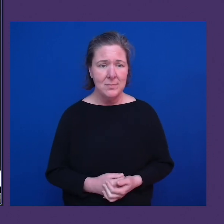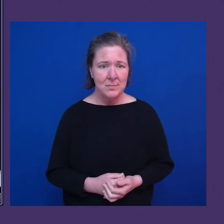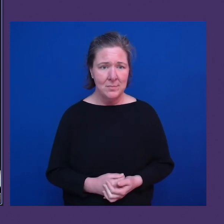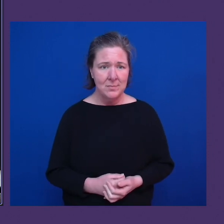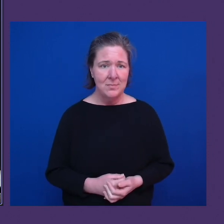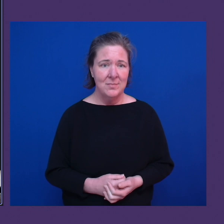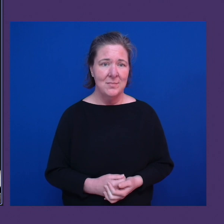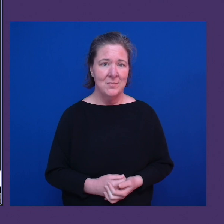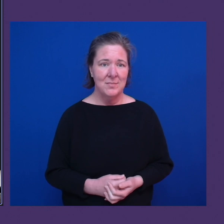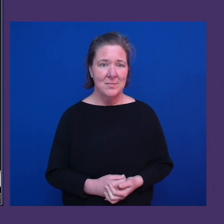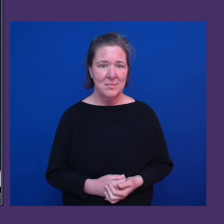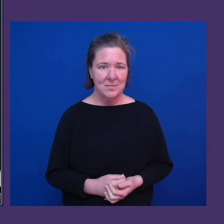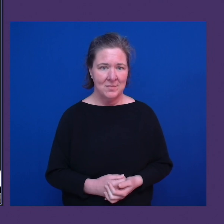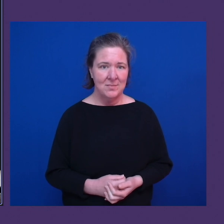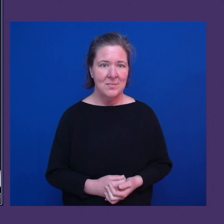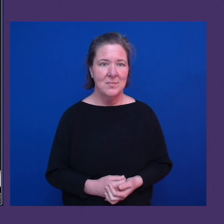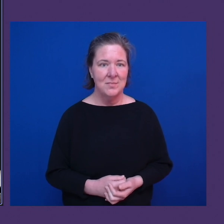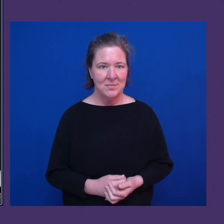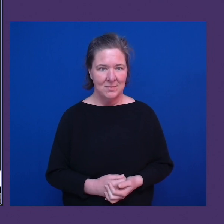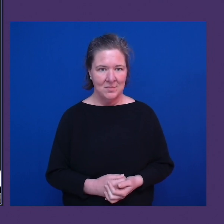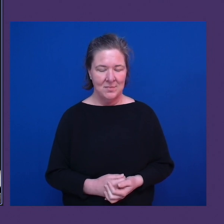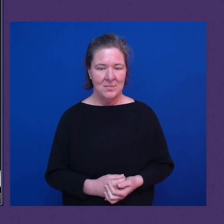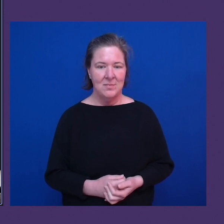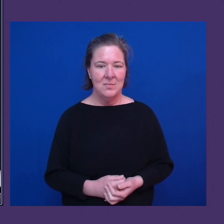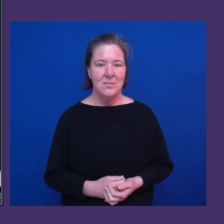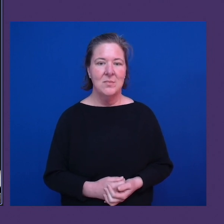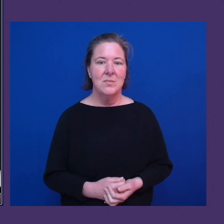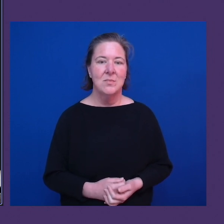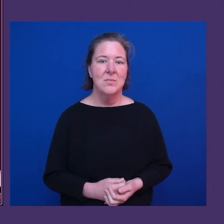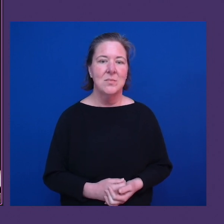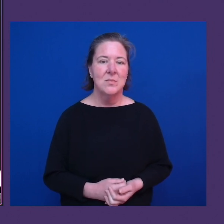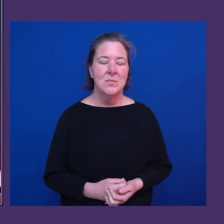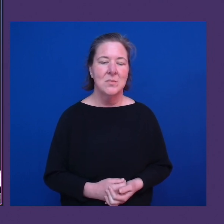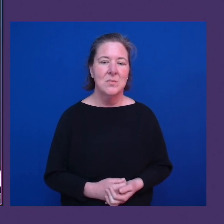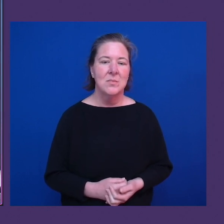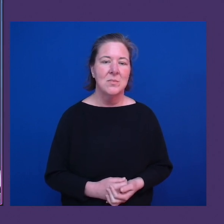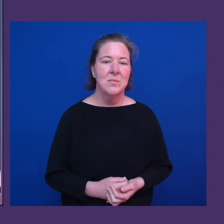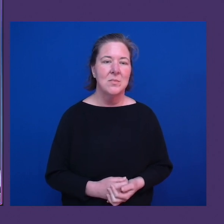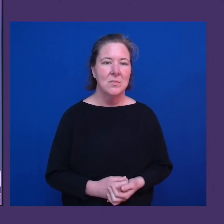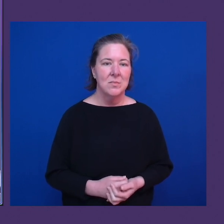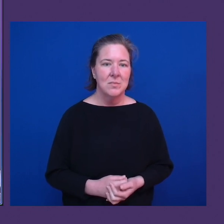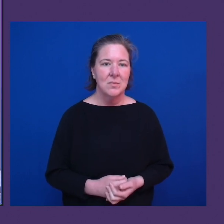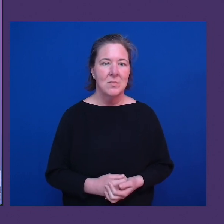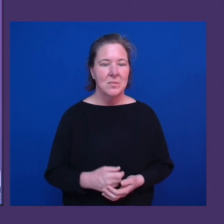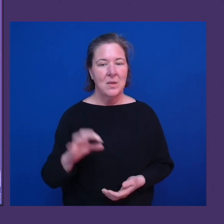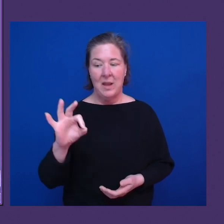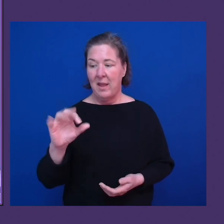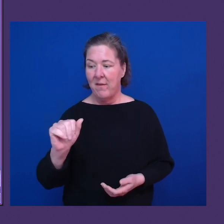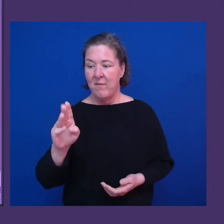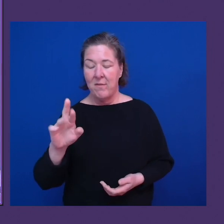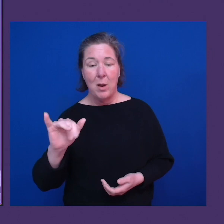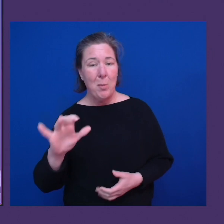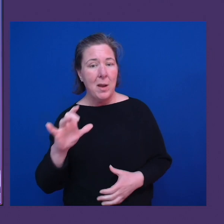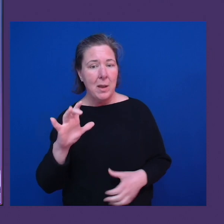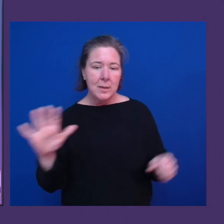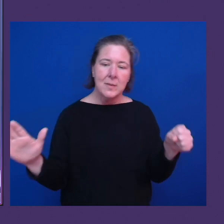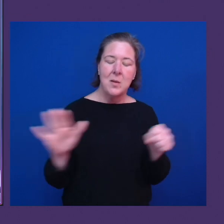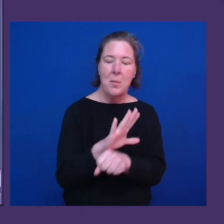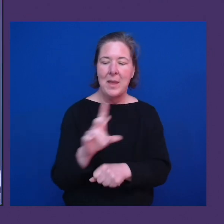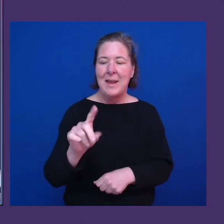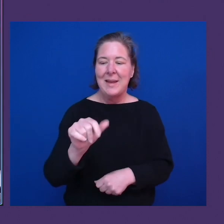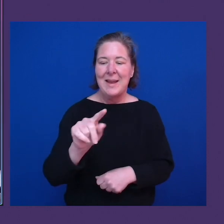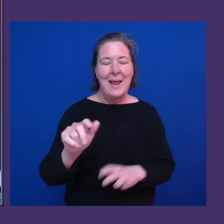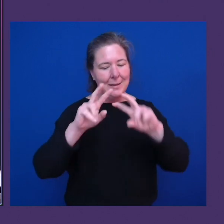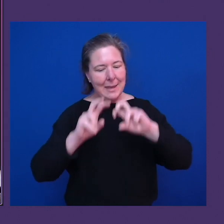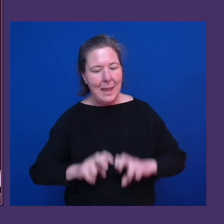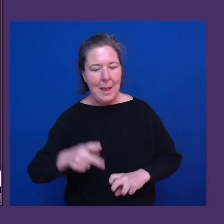Microsoft pentru analiza datelor, începând de la data integration până la Power BI. Fabric is a complete data analysis platform where you will find